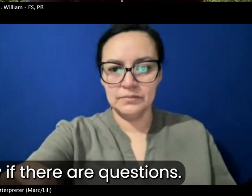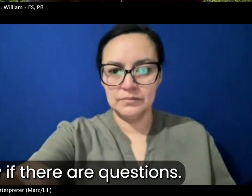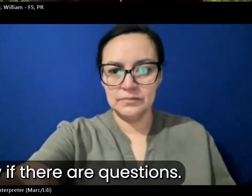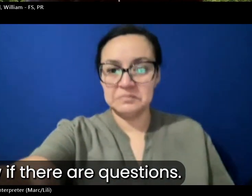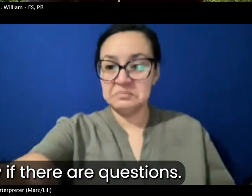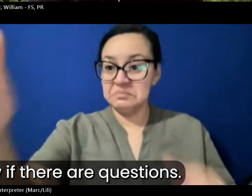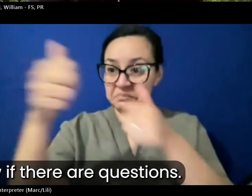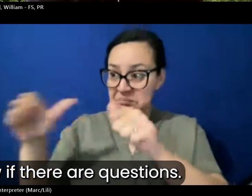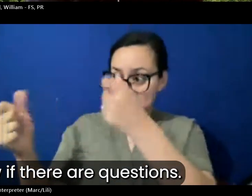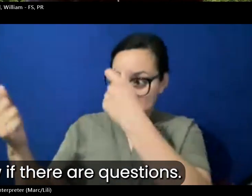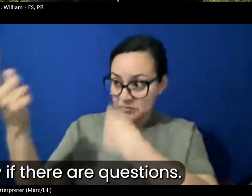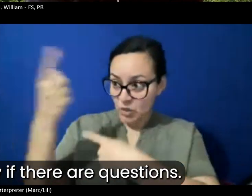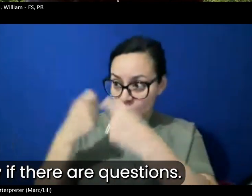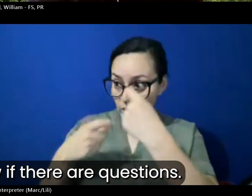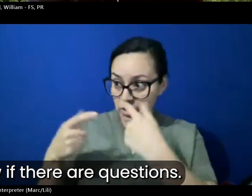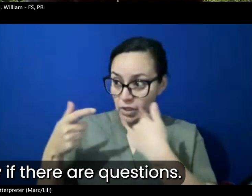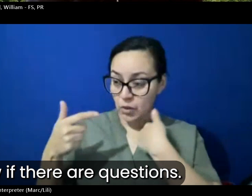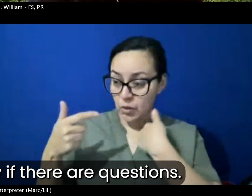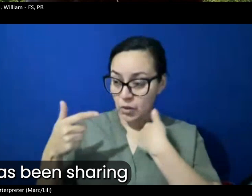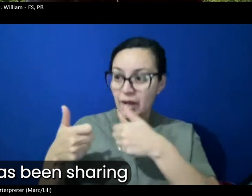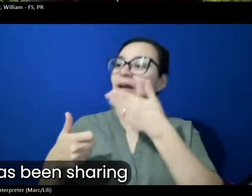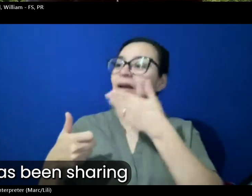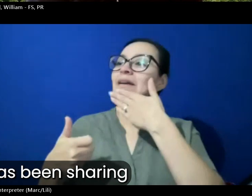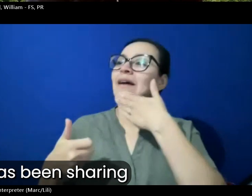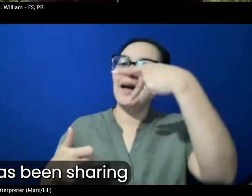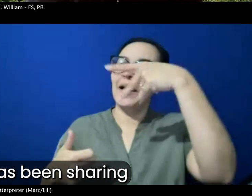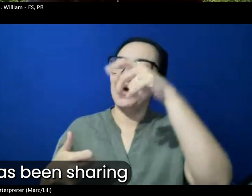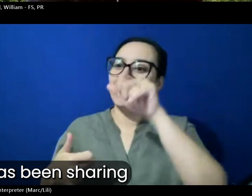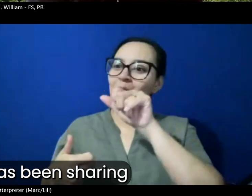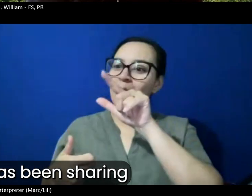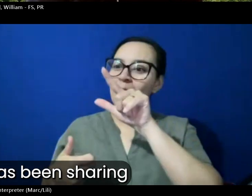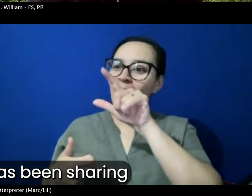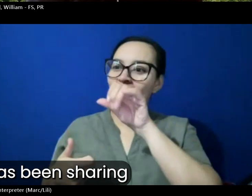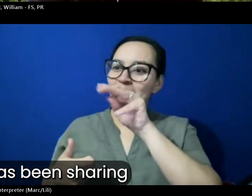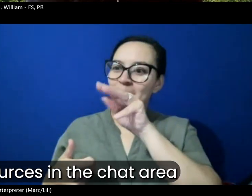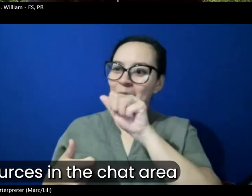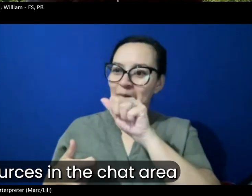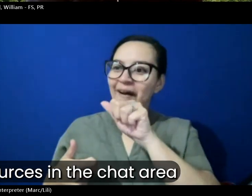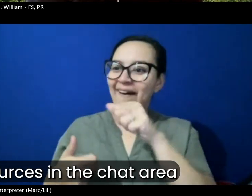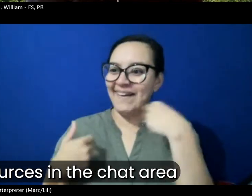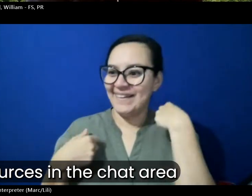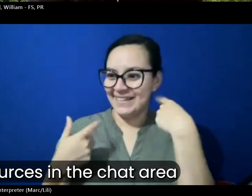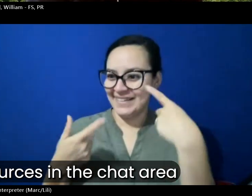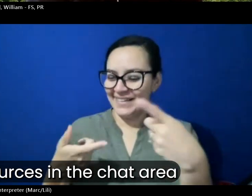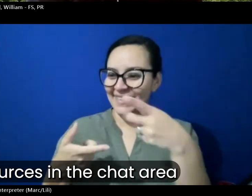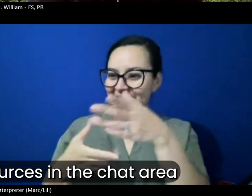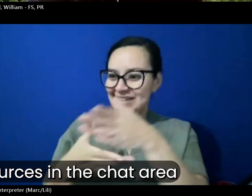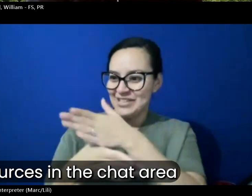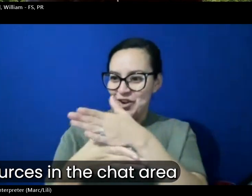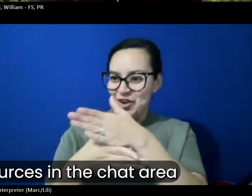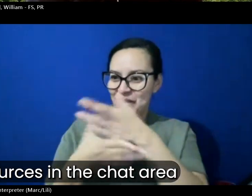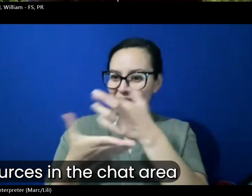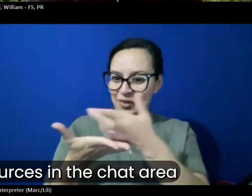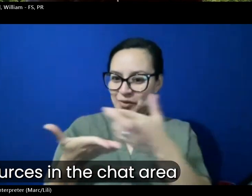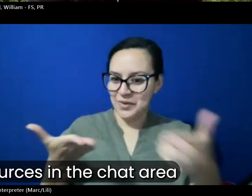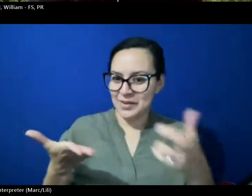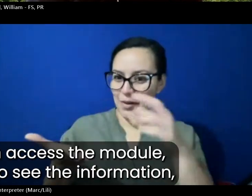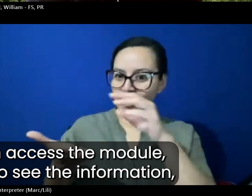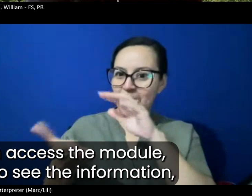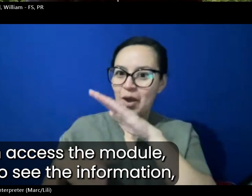We want to know if there are questions. Paloma has been sharing all of these resources in the chat